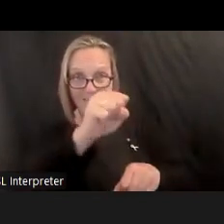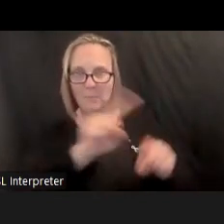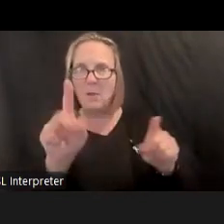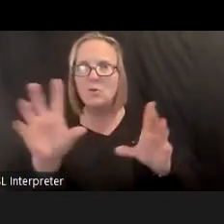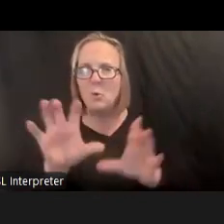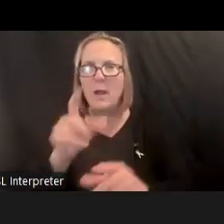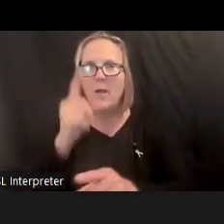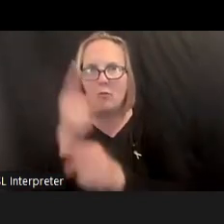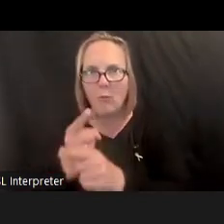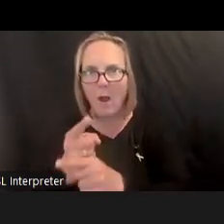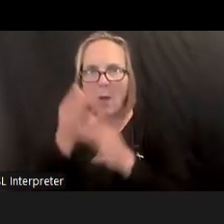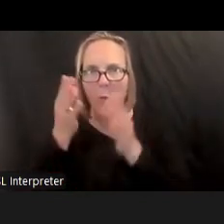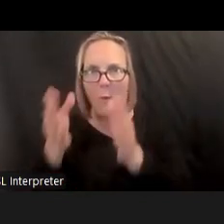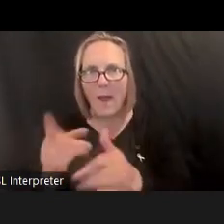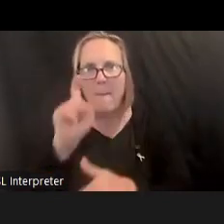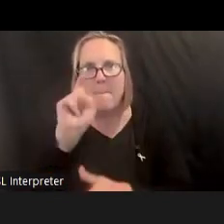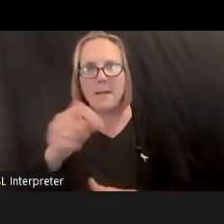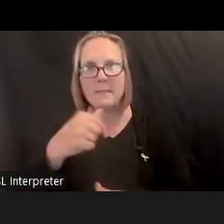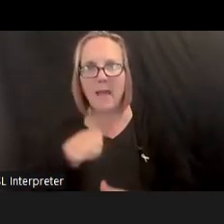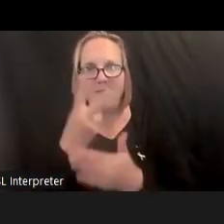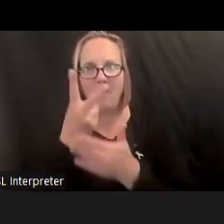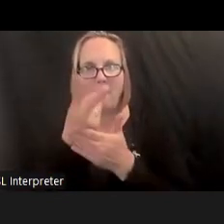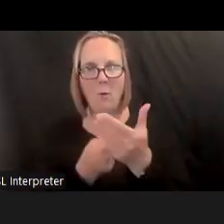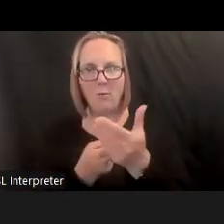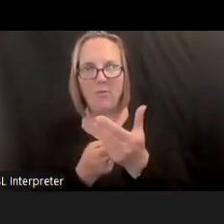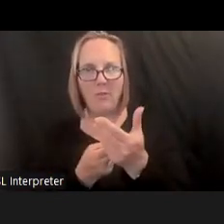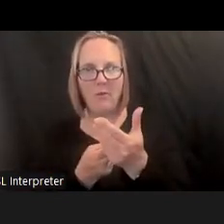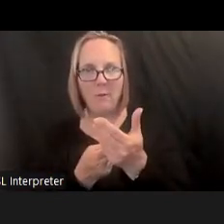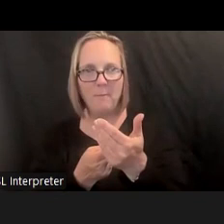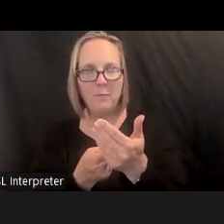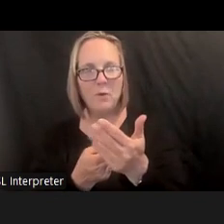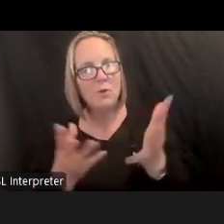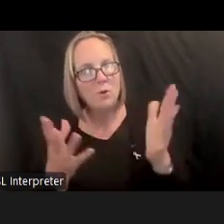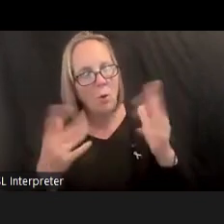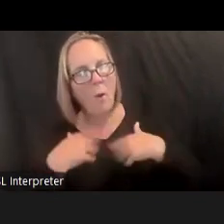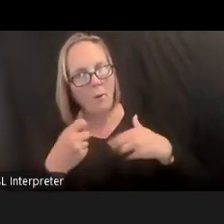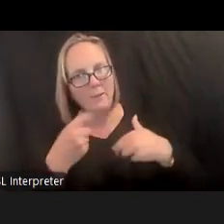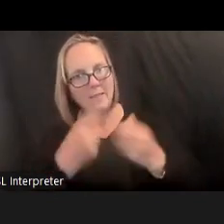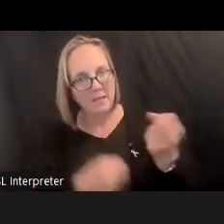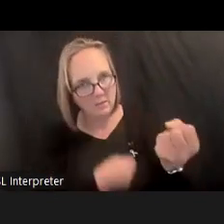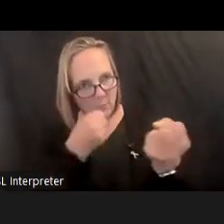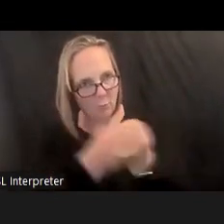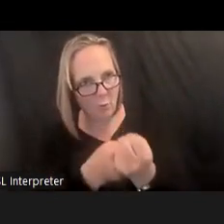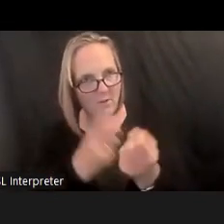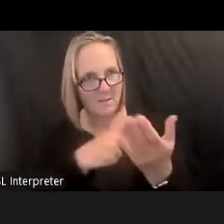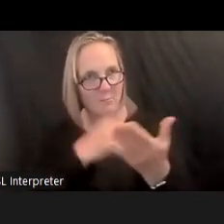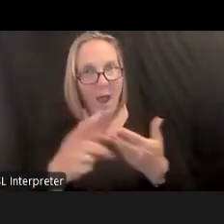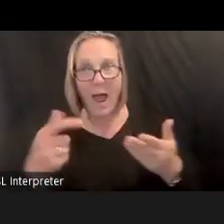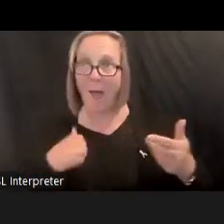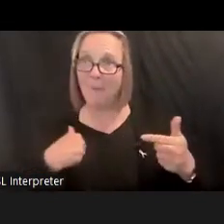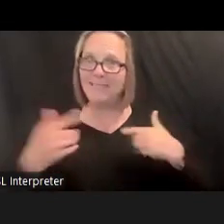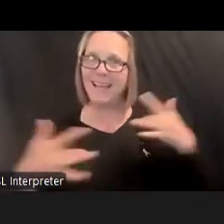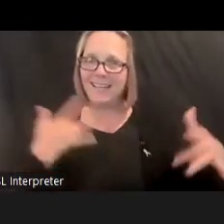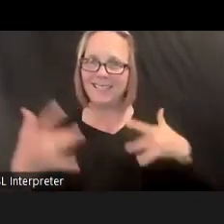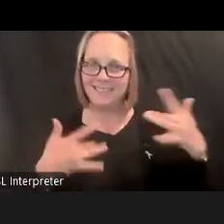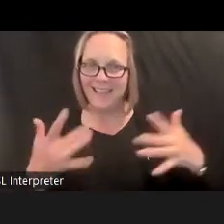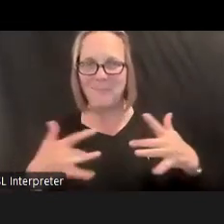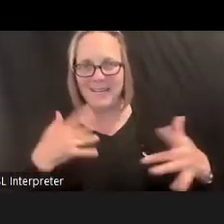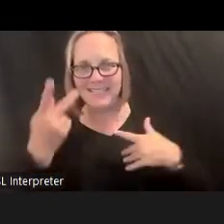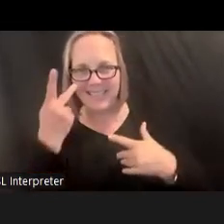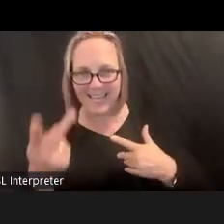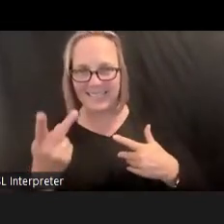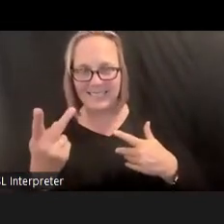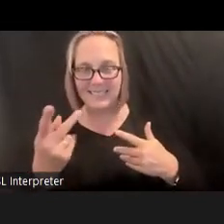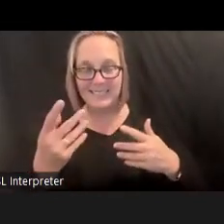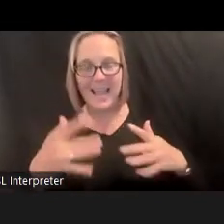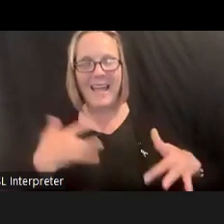the right way. So I do want to voice my support for this project. I'm really excited. I'm excited to see it get done.